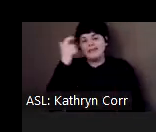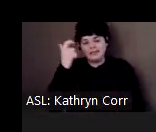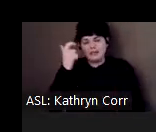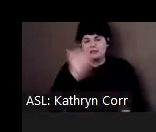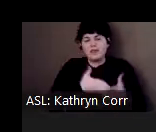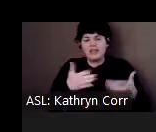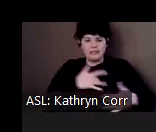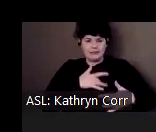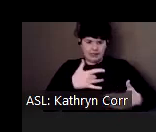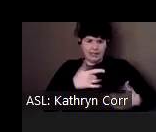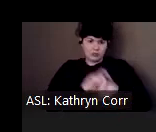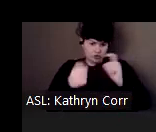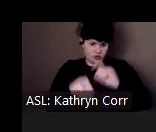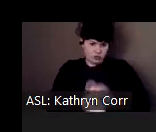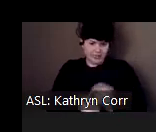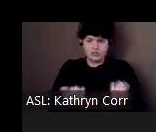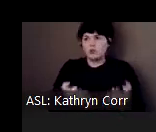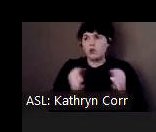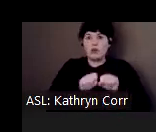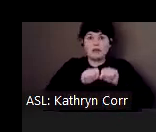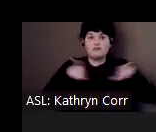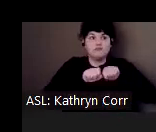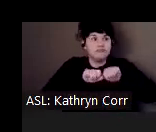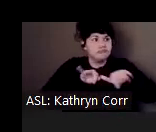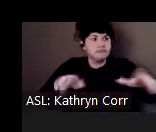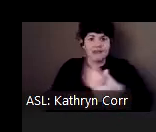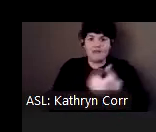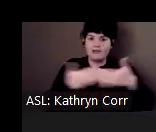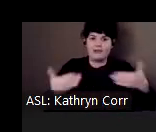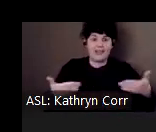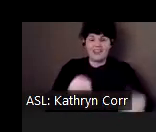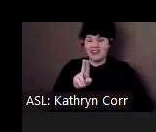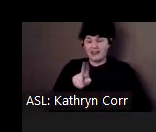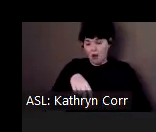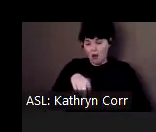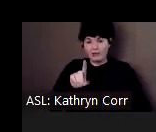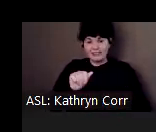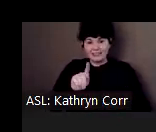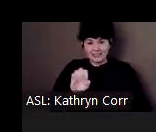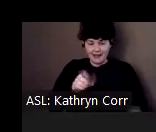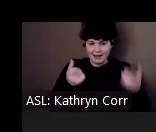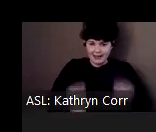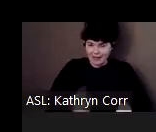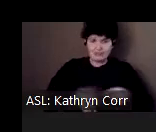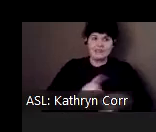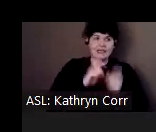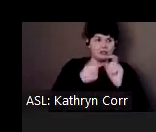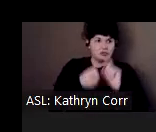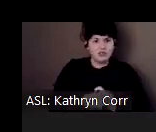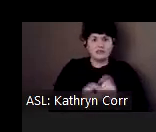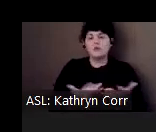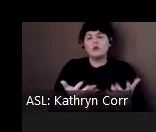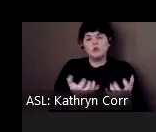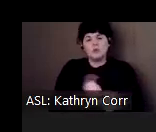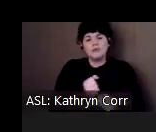be disseminated too widely that we can't control updates and making sure that the correct information at the time